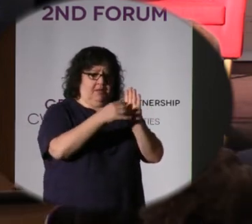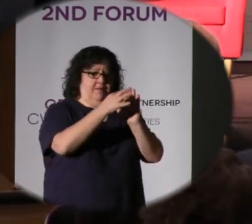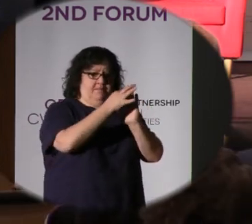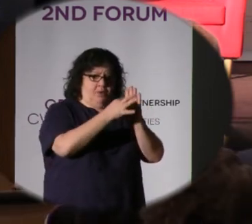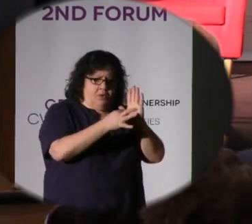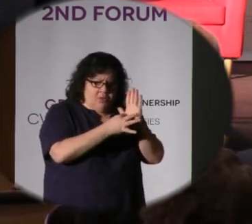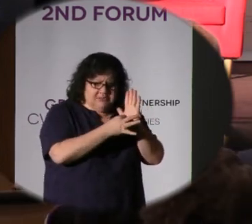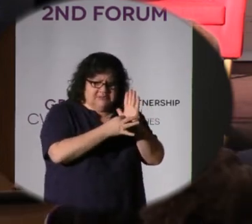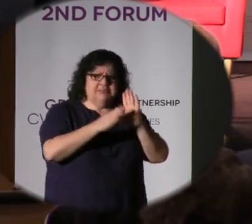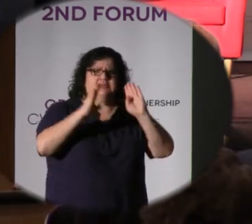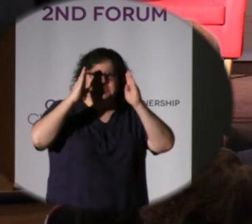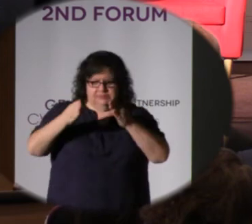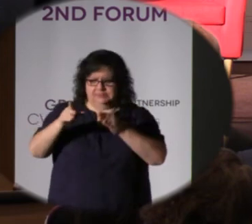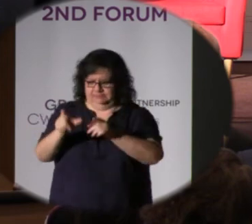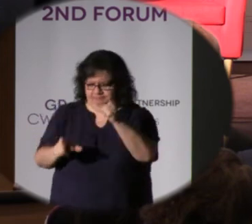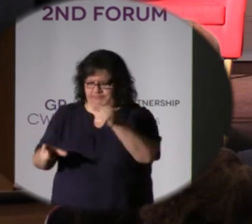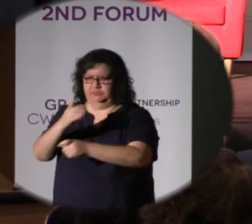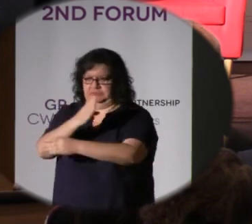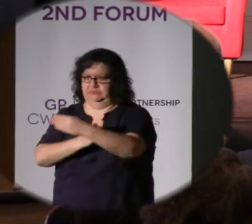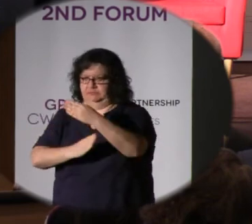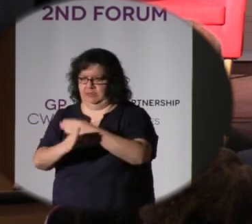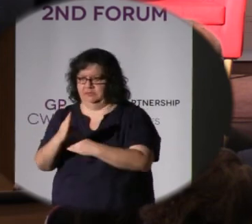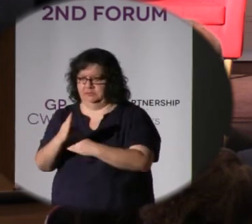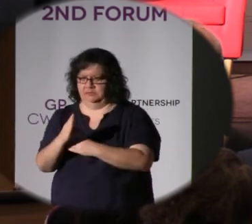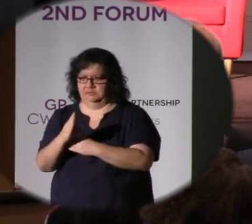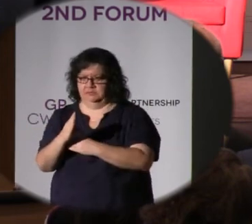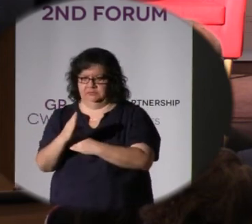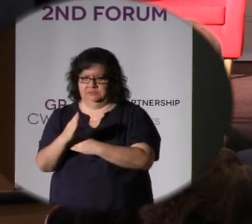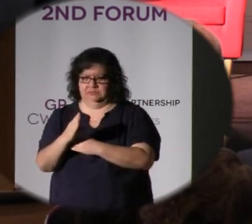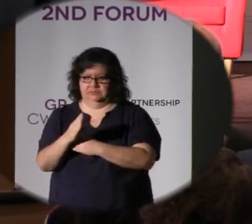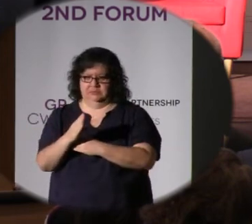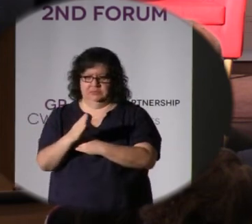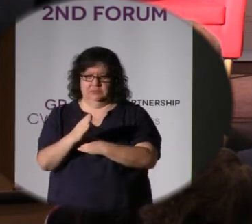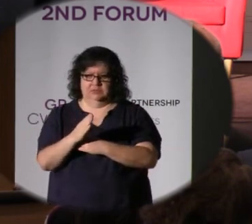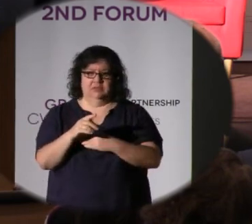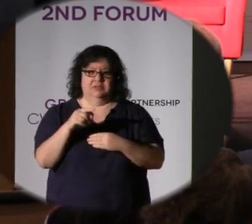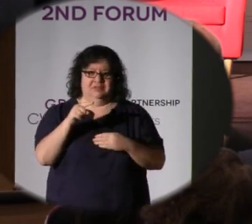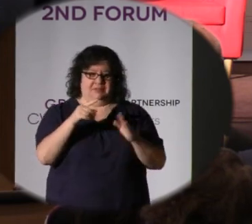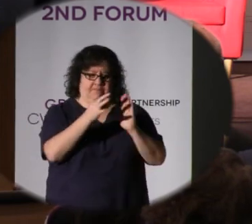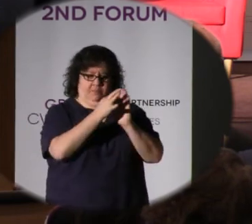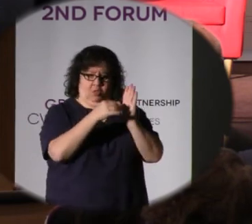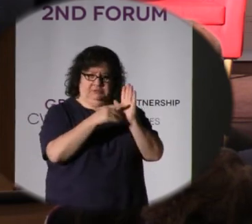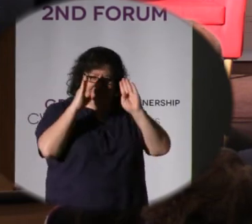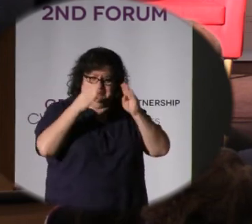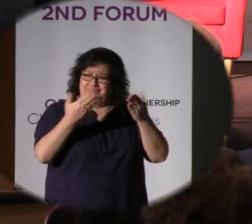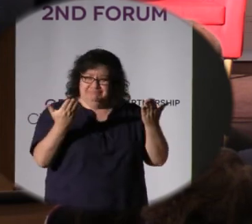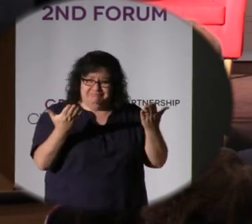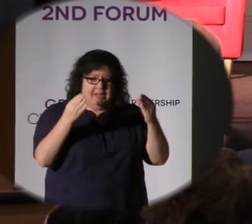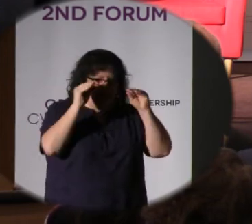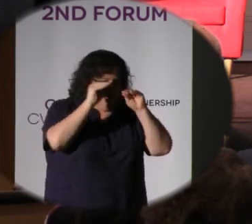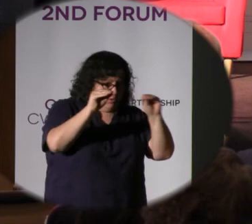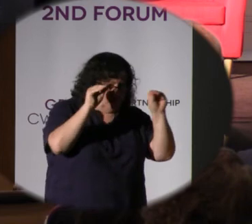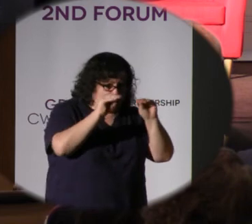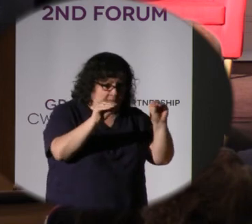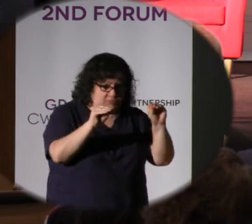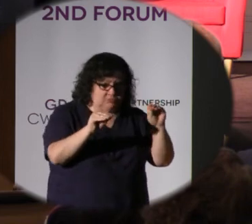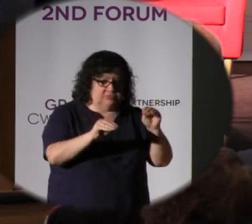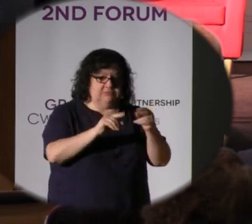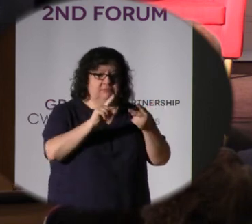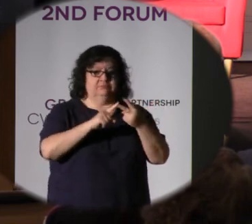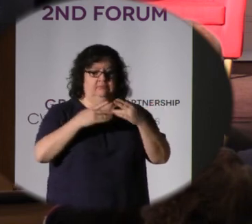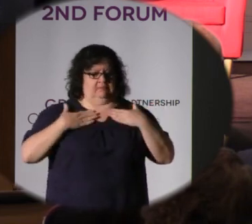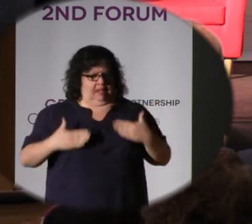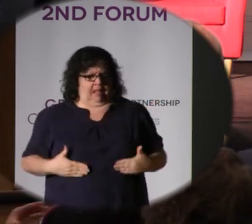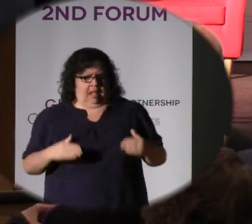disability about the support, education support for healthcare, rehabilitation, and